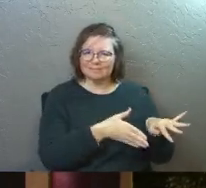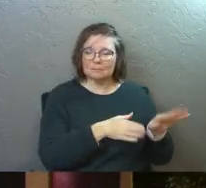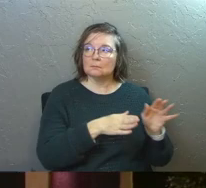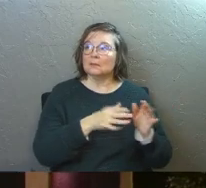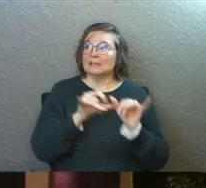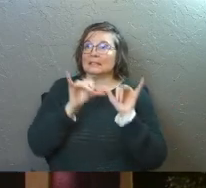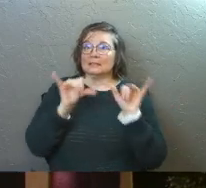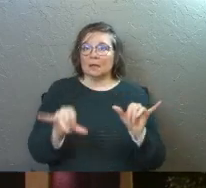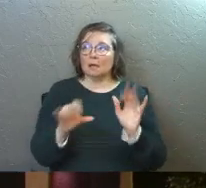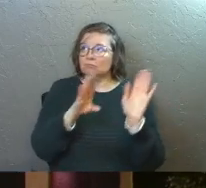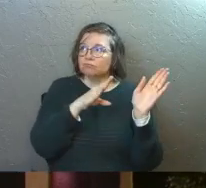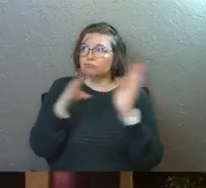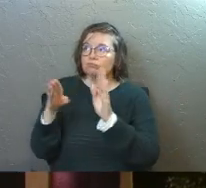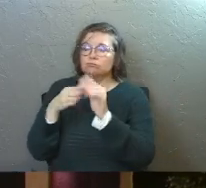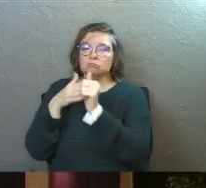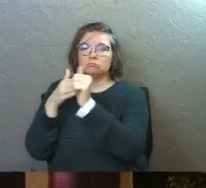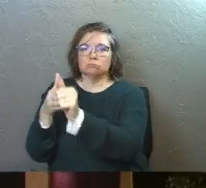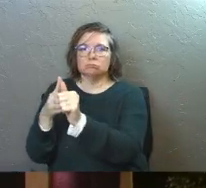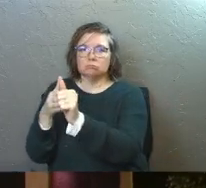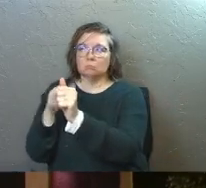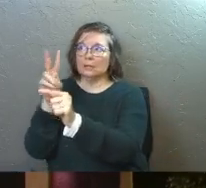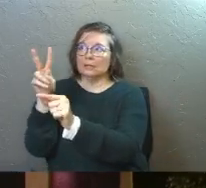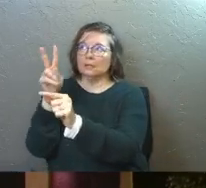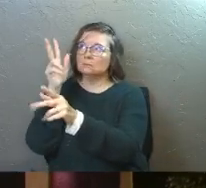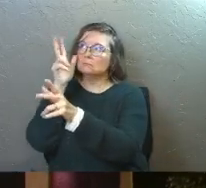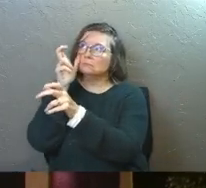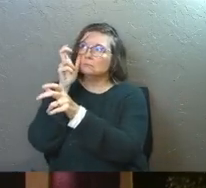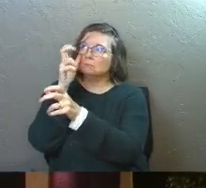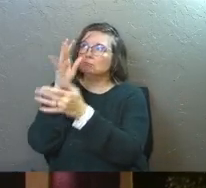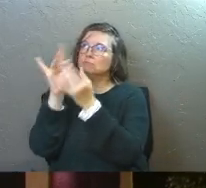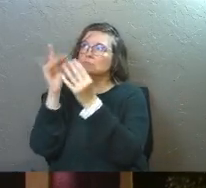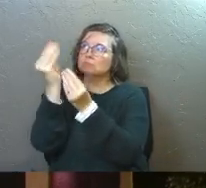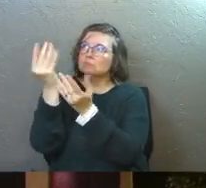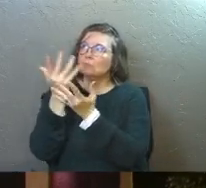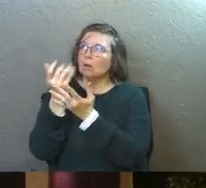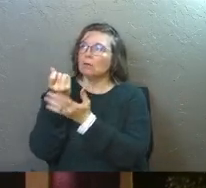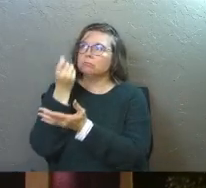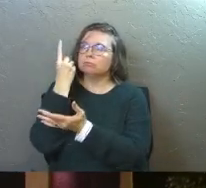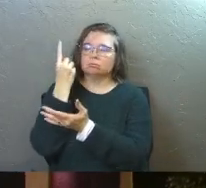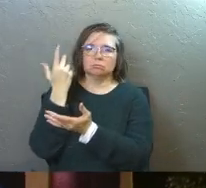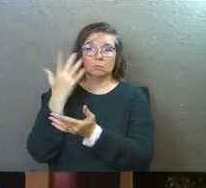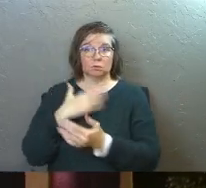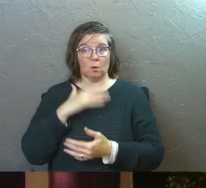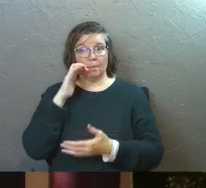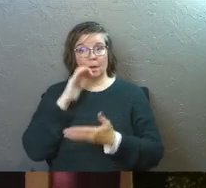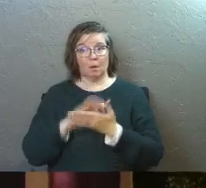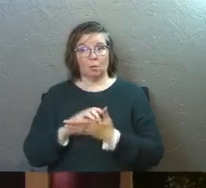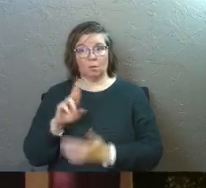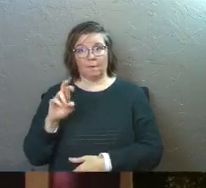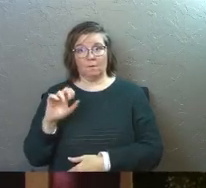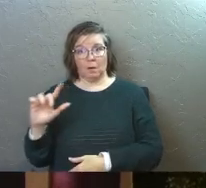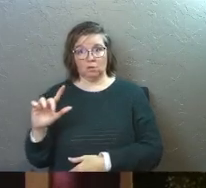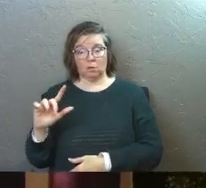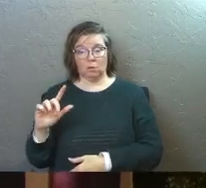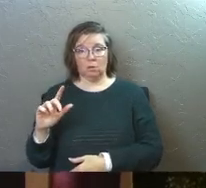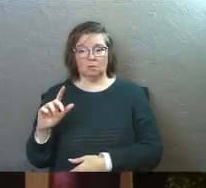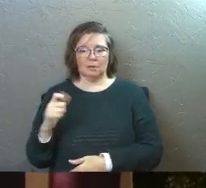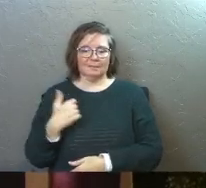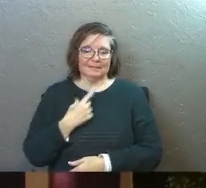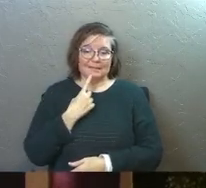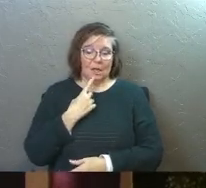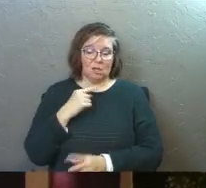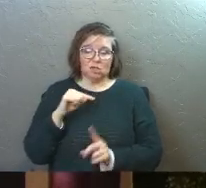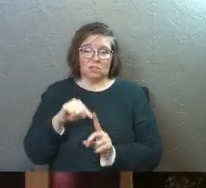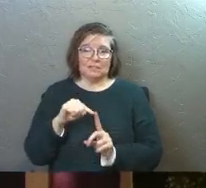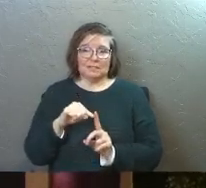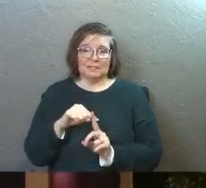we need one guide, the one true king. Let his voice be the way. Amen. So my wife, Rachel, is... I was just going to say